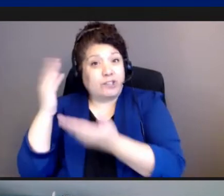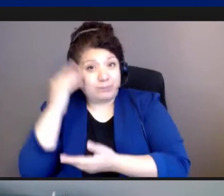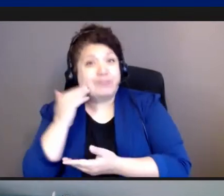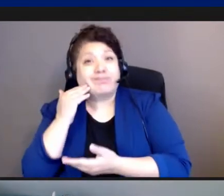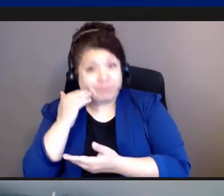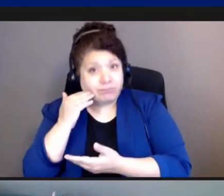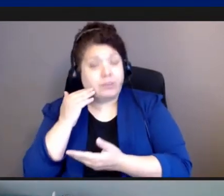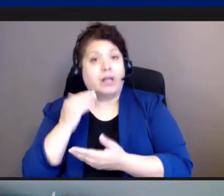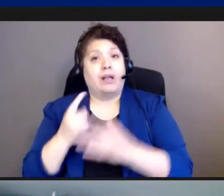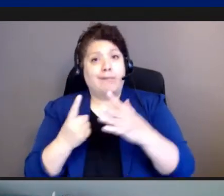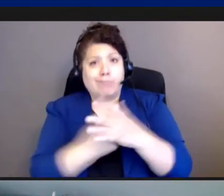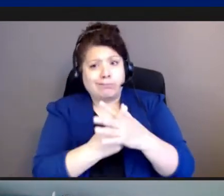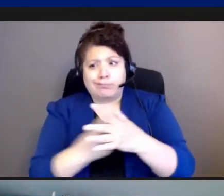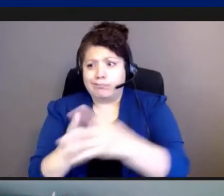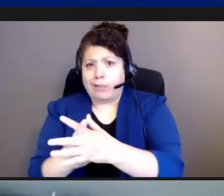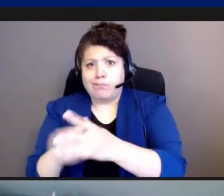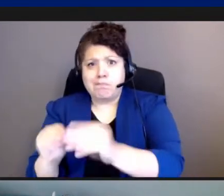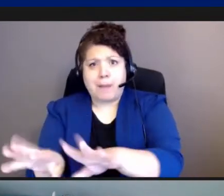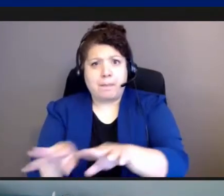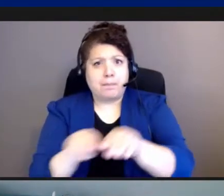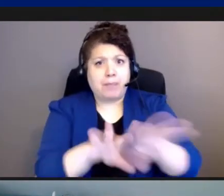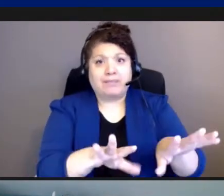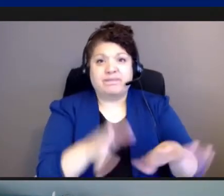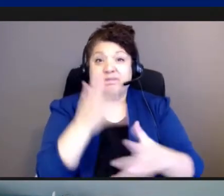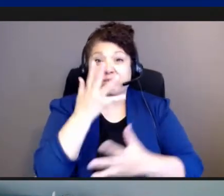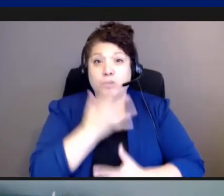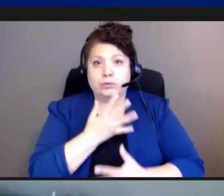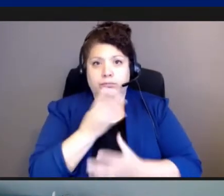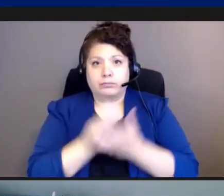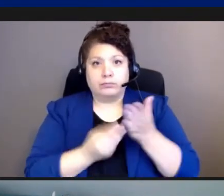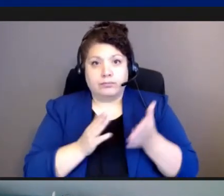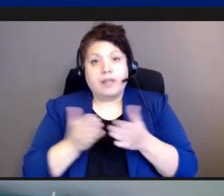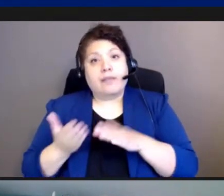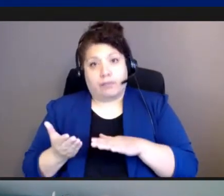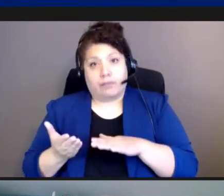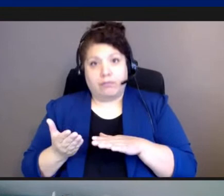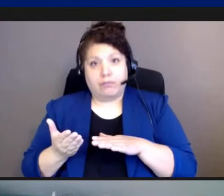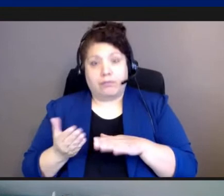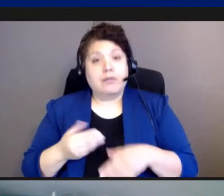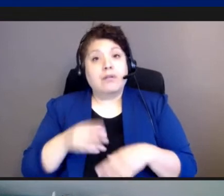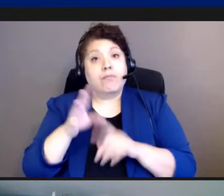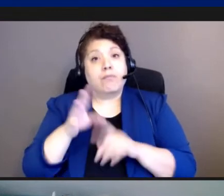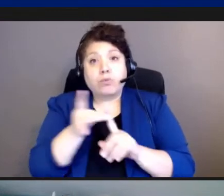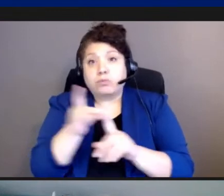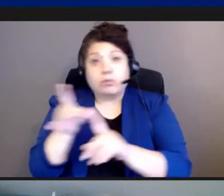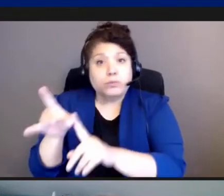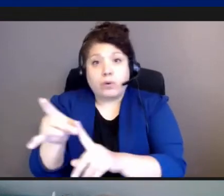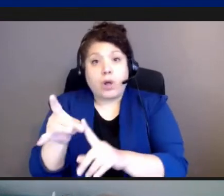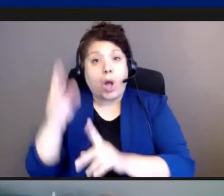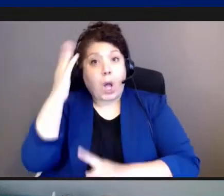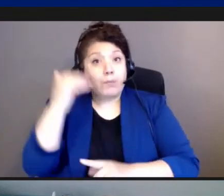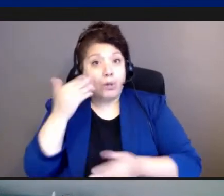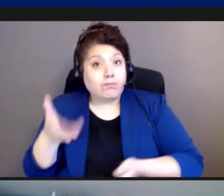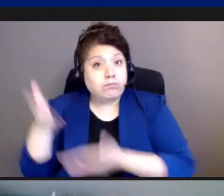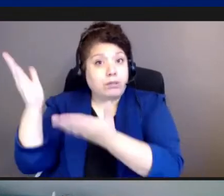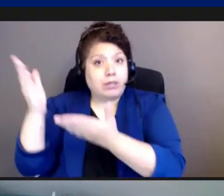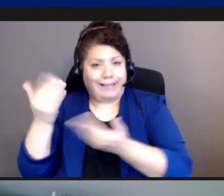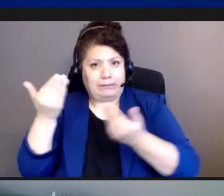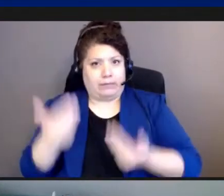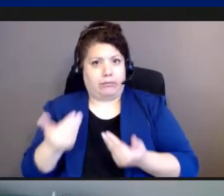outbreaks, and most unfortunately, more deaths. Both cases and hospitalizations have doubled since the week of September